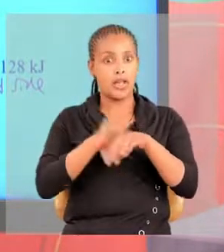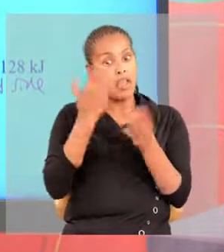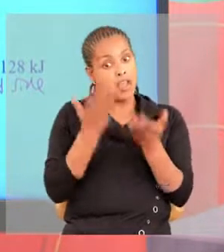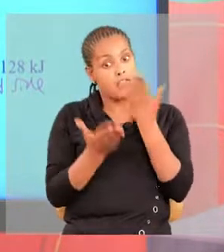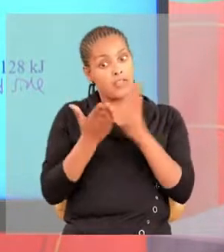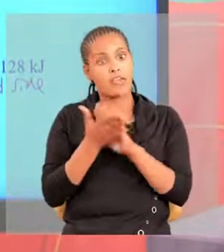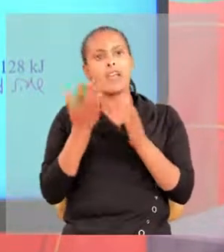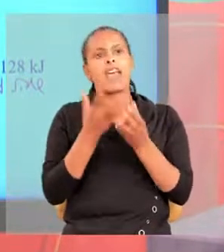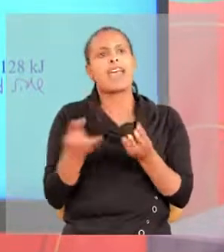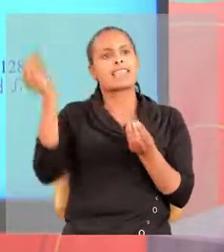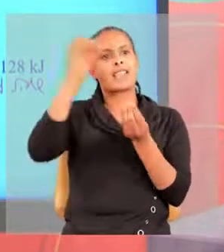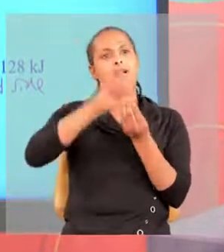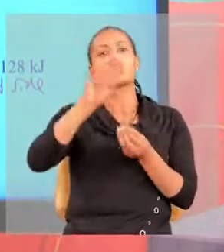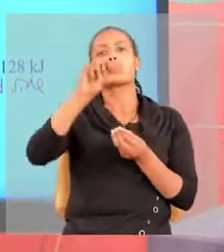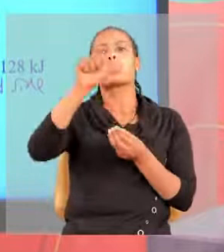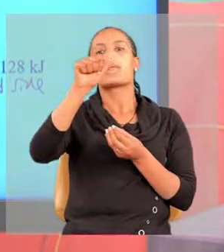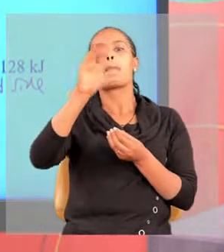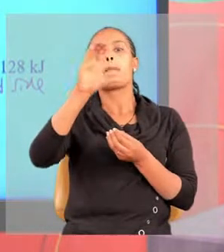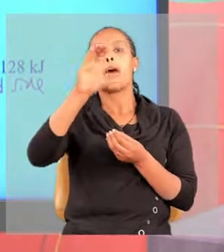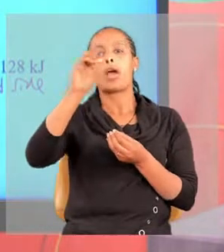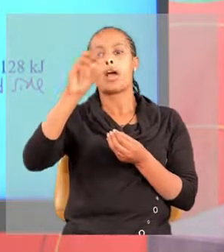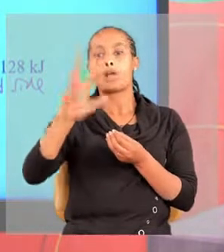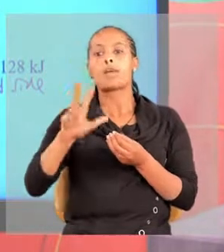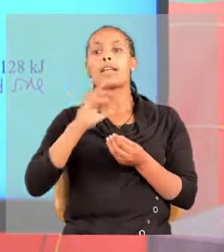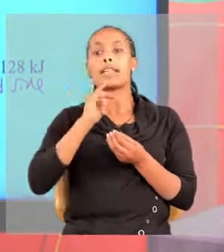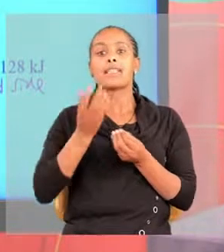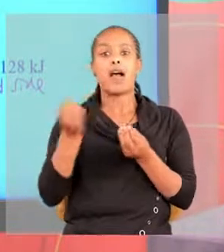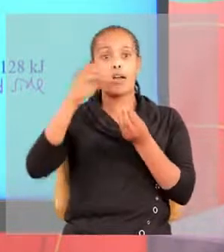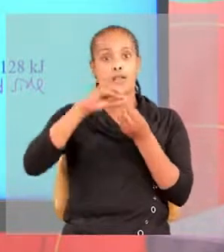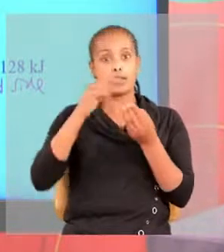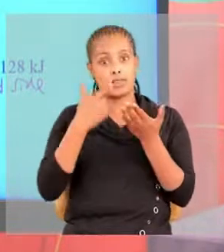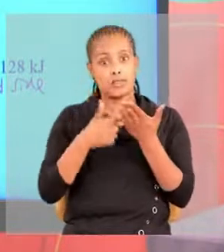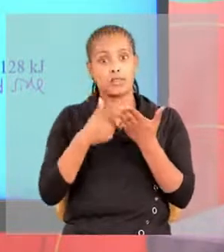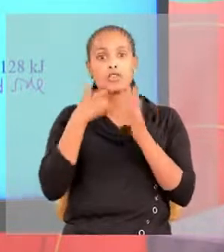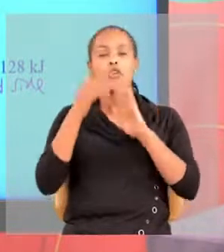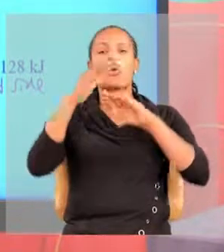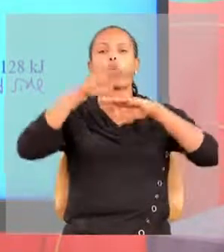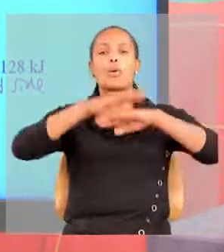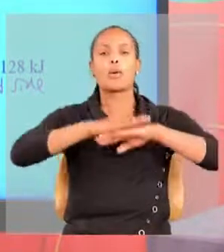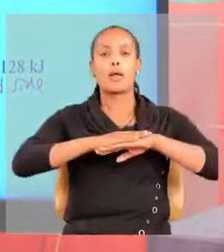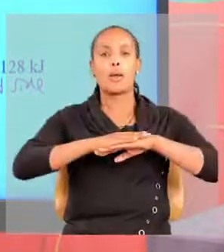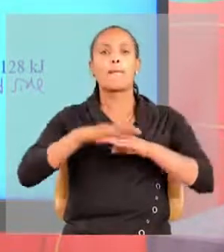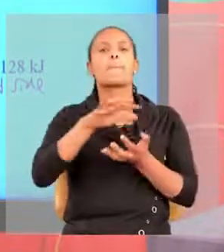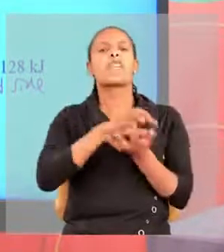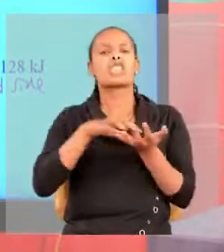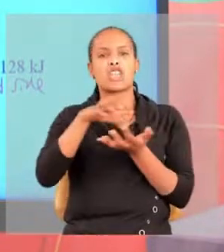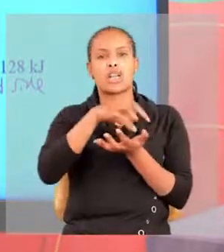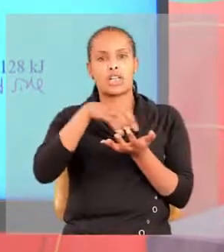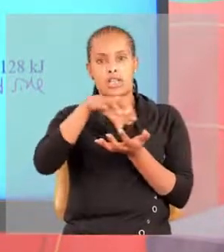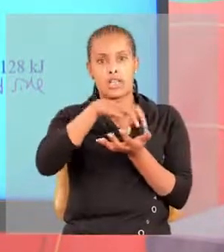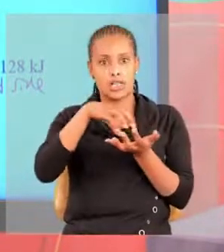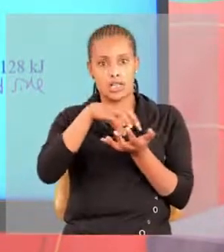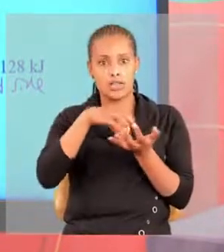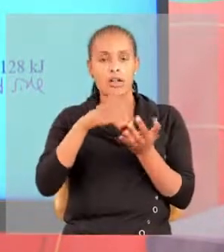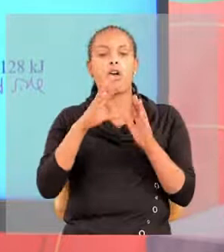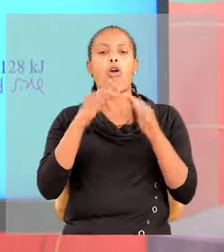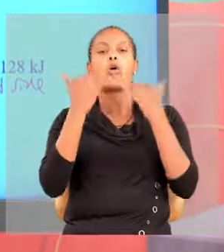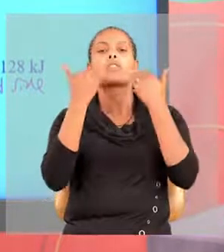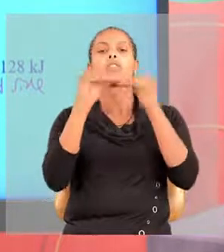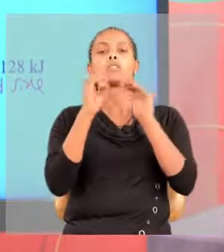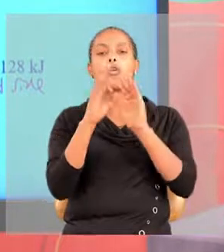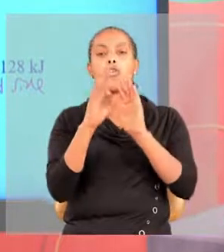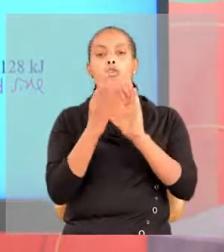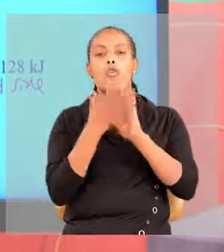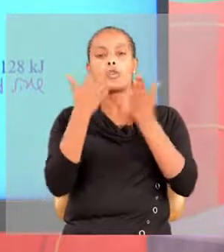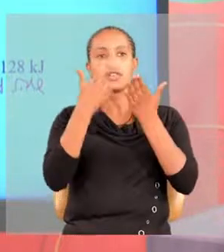If extra sodium bicarbonate is added to this equilibrium mixture, concentration